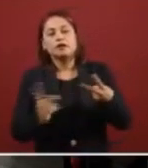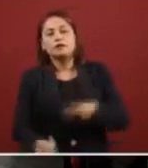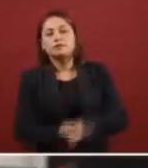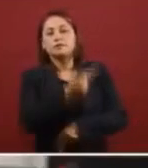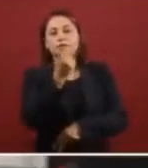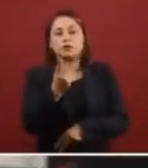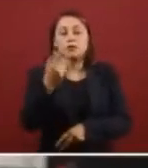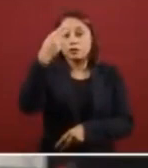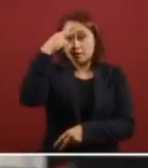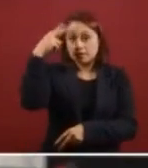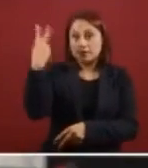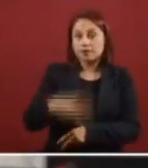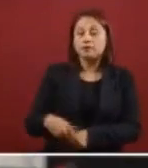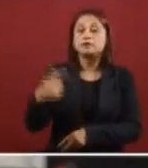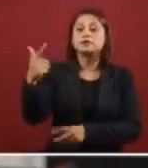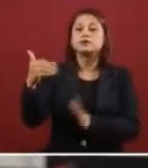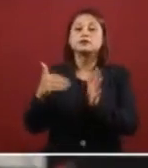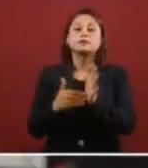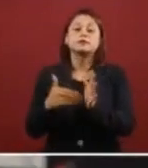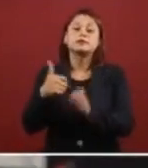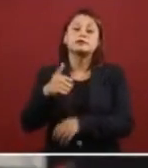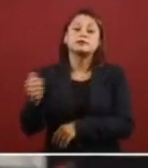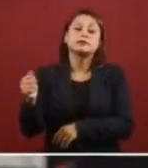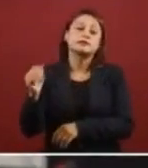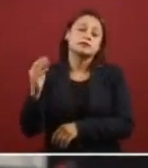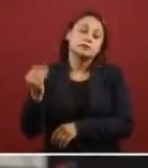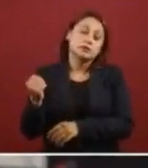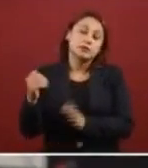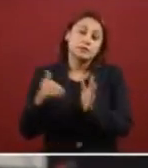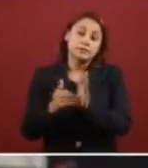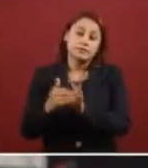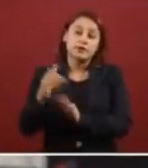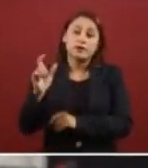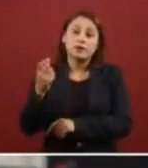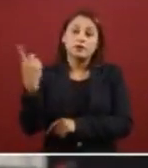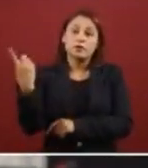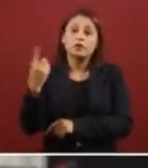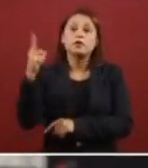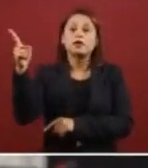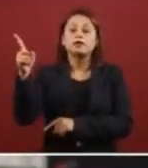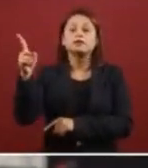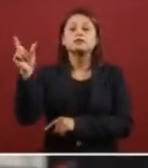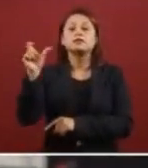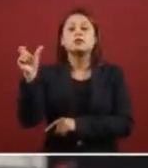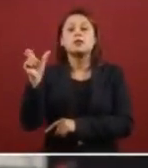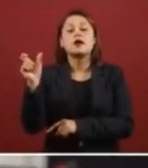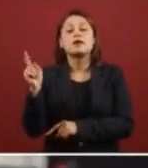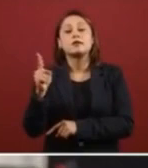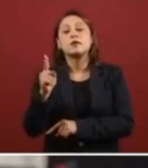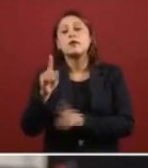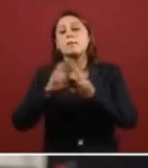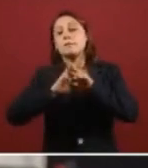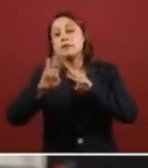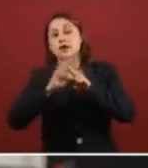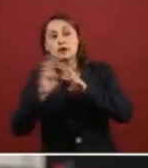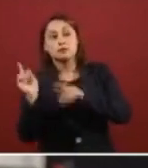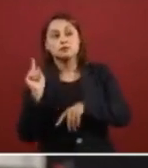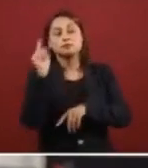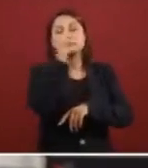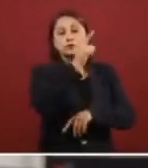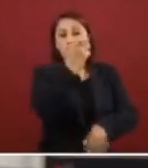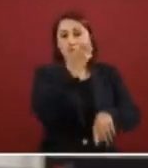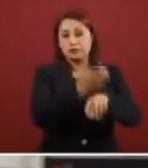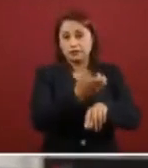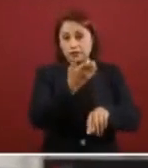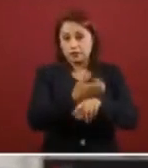7,697 millones de dólares por concepto Mexico. De remesas enviados por nuestros migrantes en los Estados Unidos en el primer trimestre Mexican